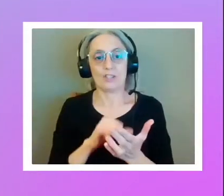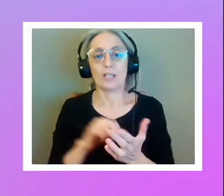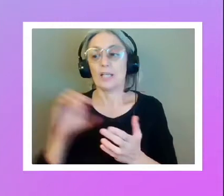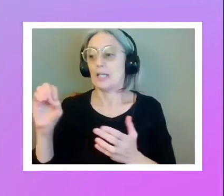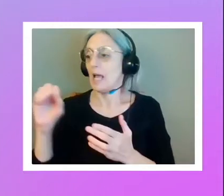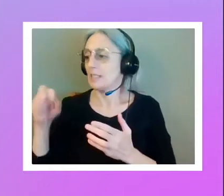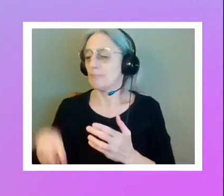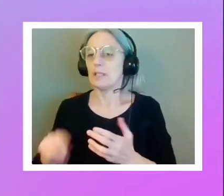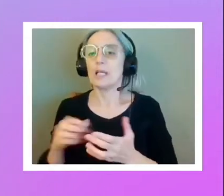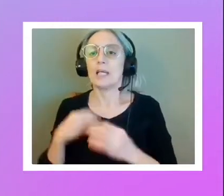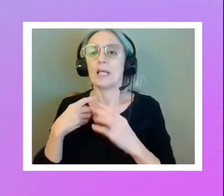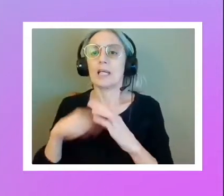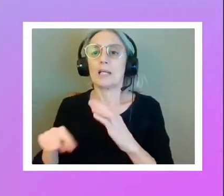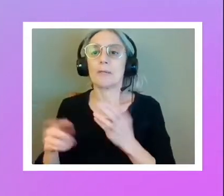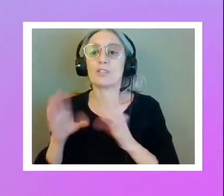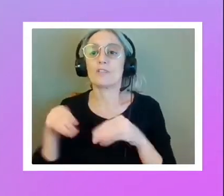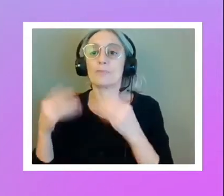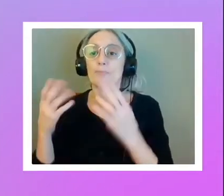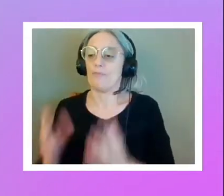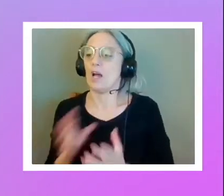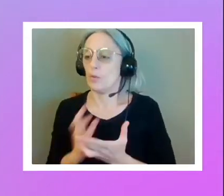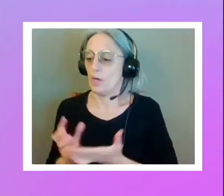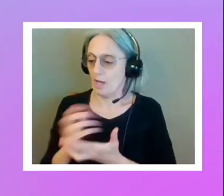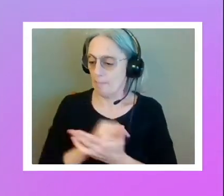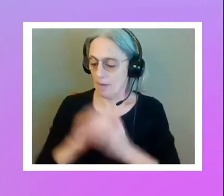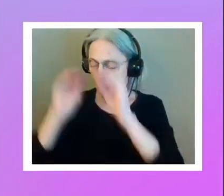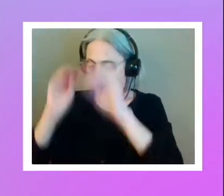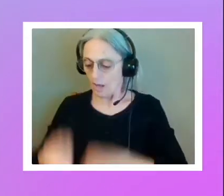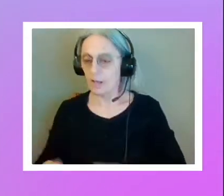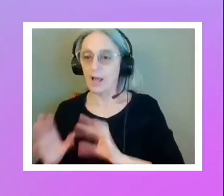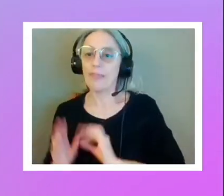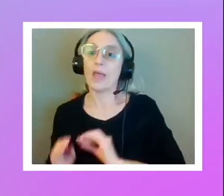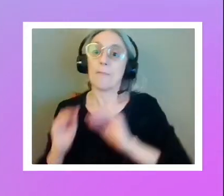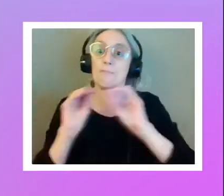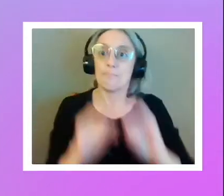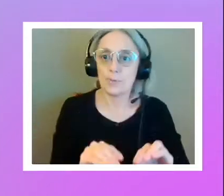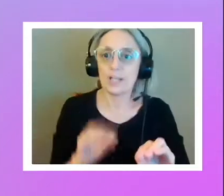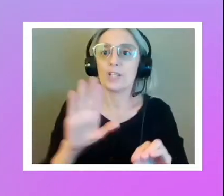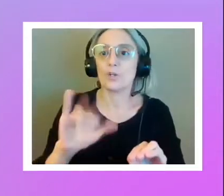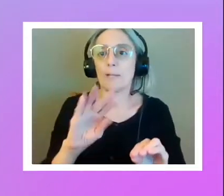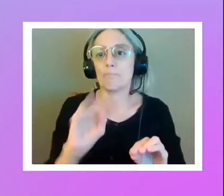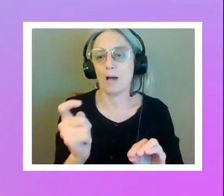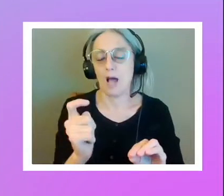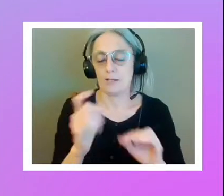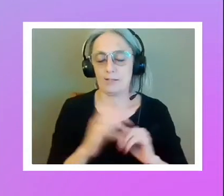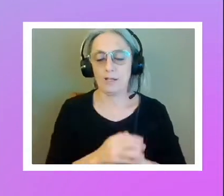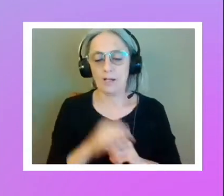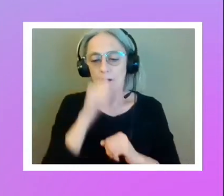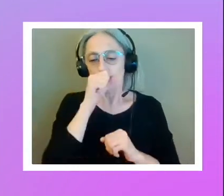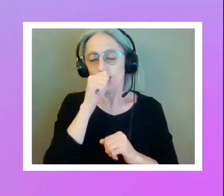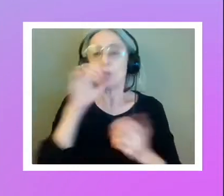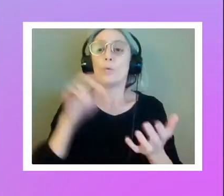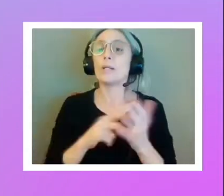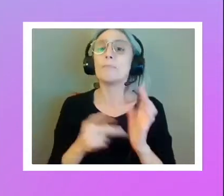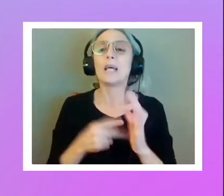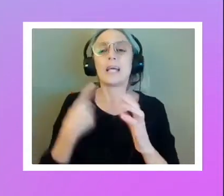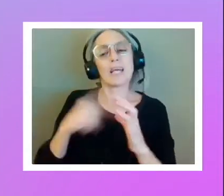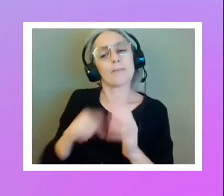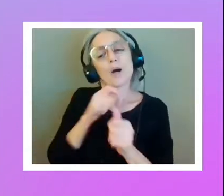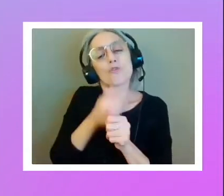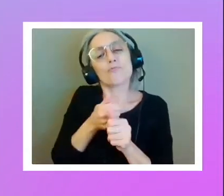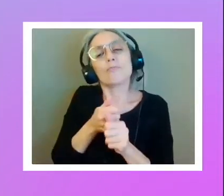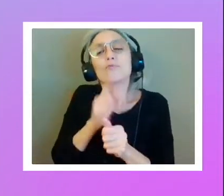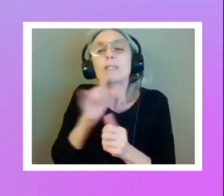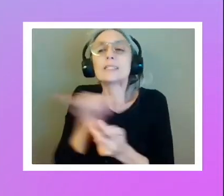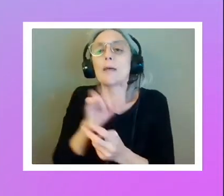and placed into your inbox. So basically, what I'm saying to you is an email is a web page that goes